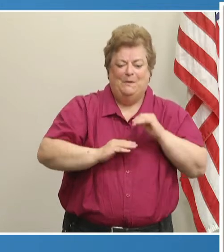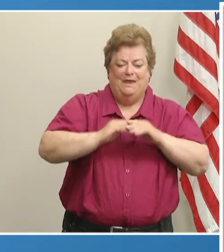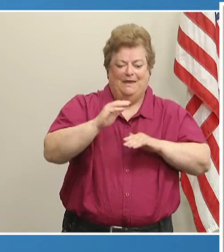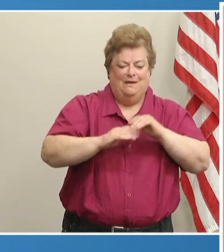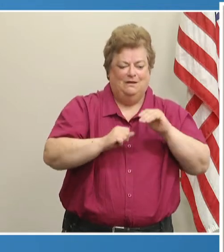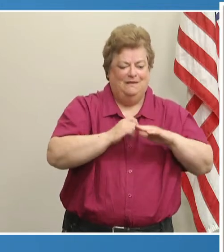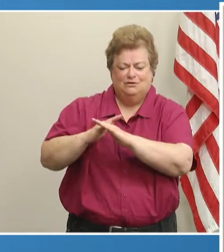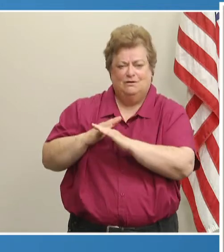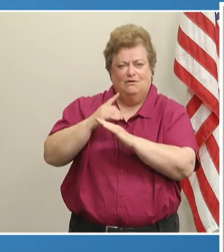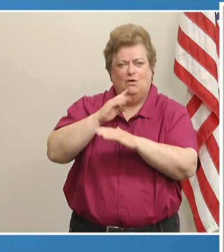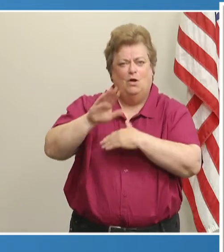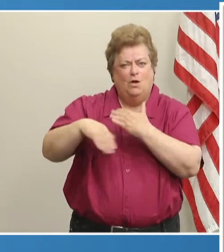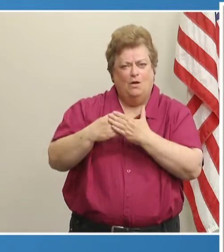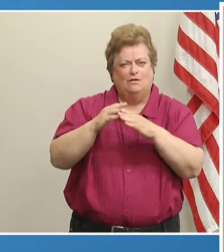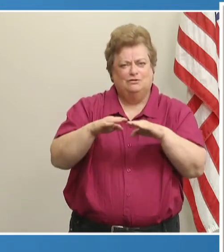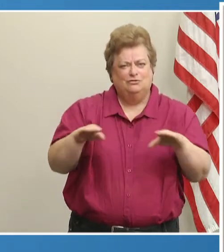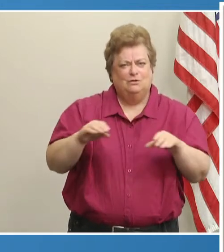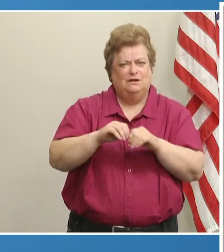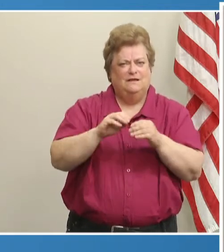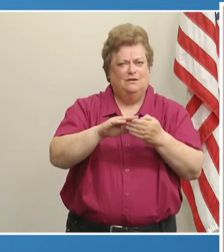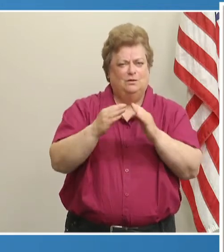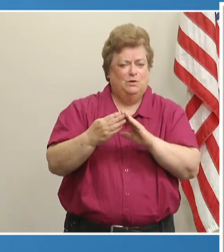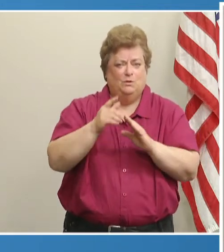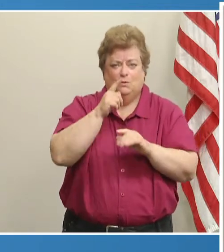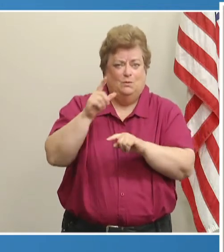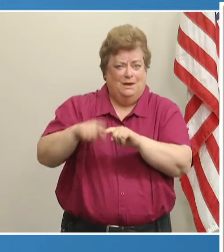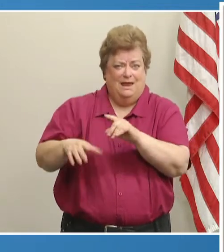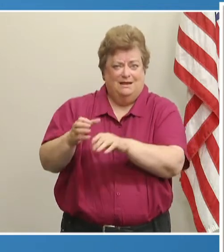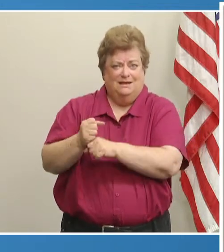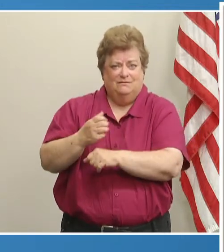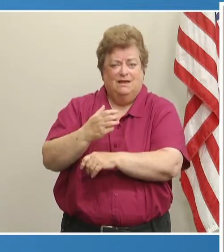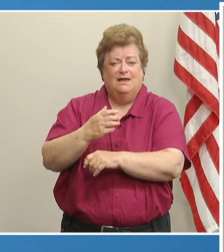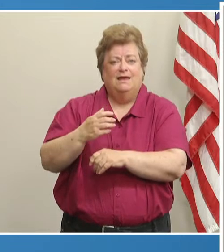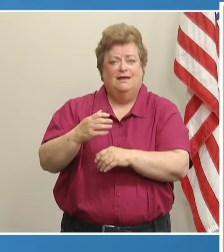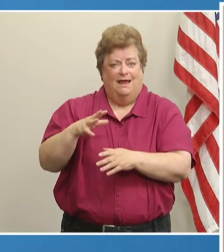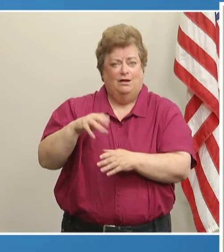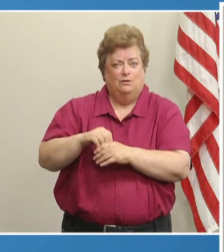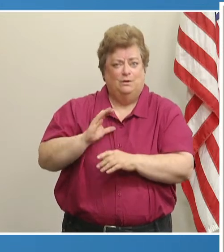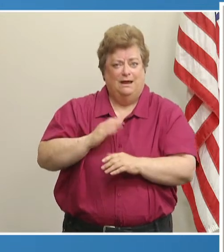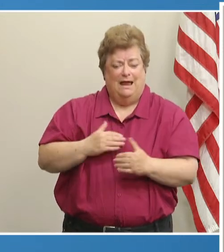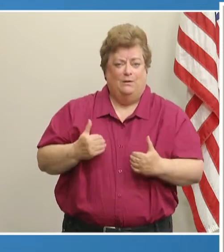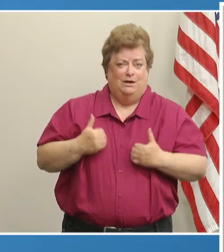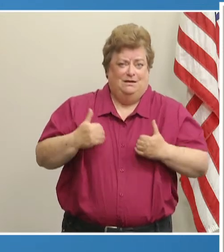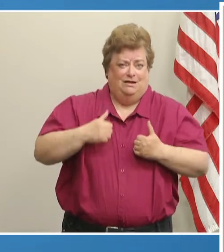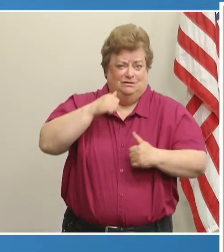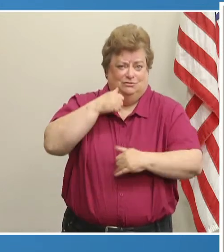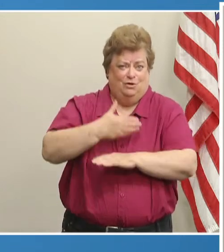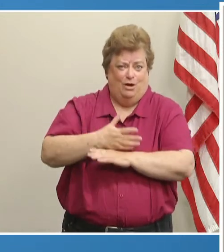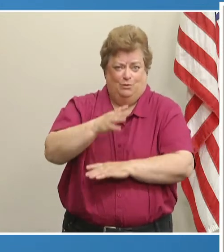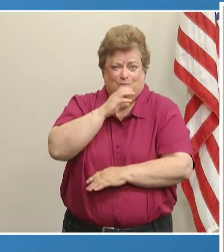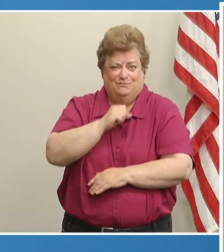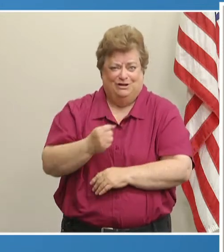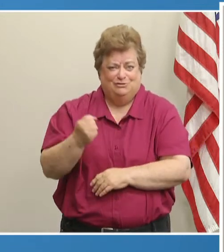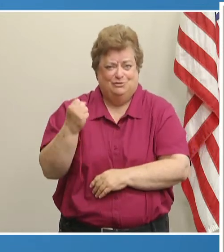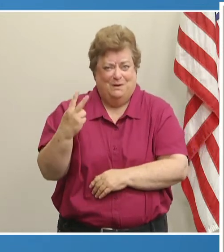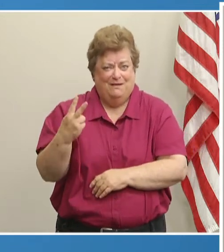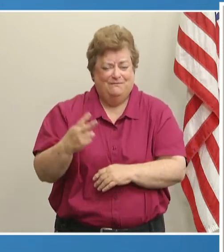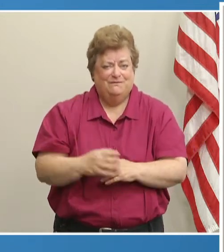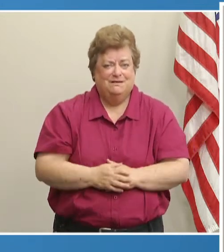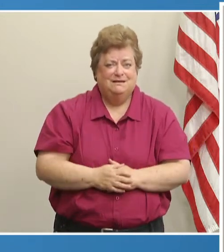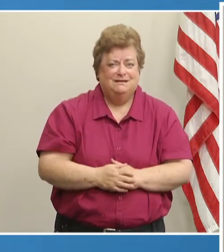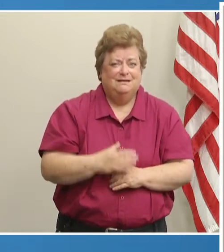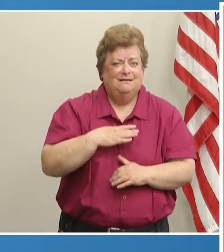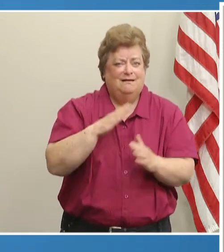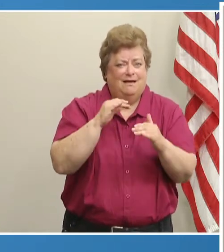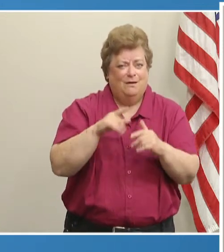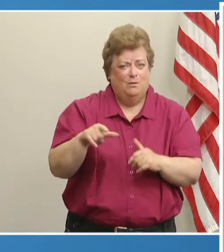all of the children in our not yet eligible for the vaccine, including our youngest daughter, who is just 12 years old. I hope that if you are